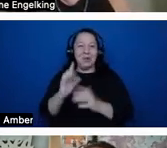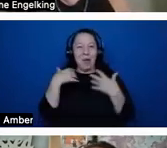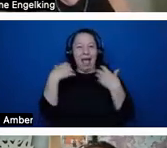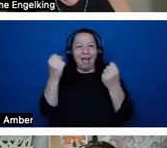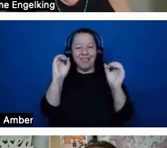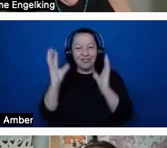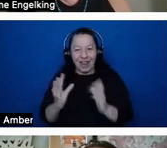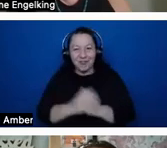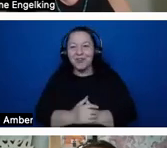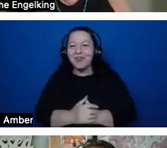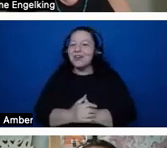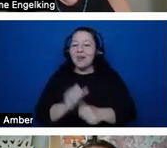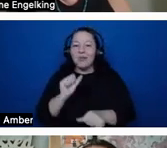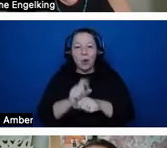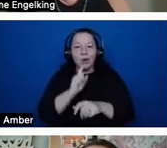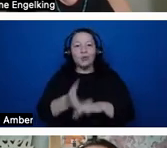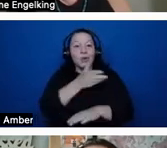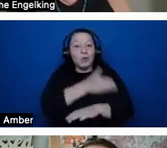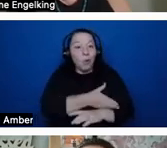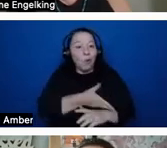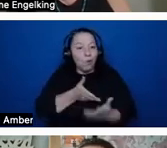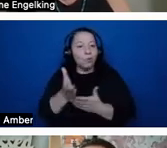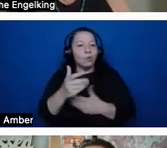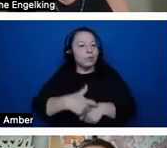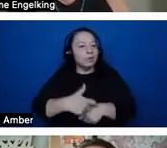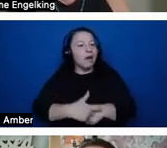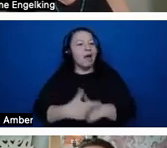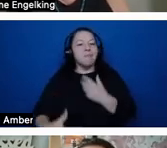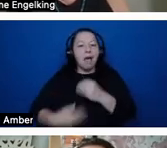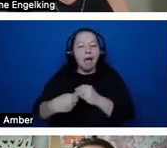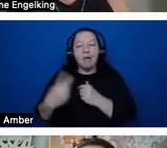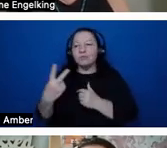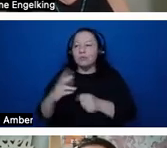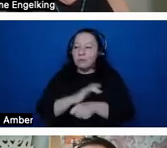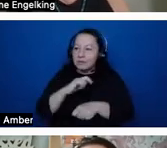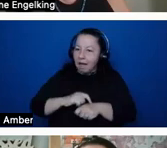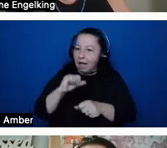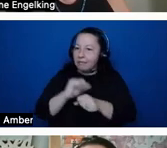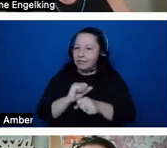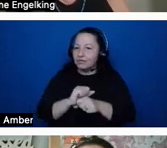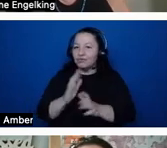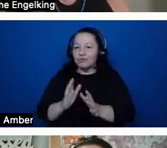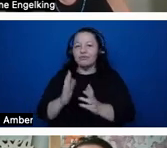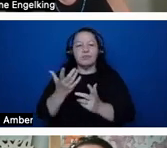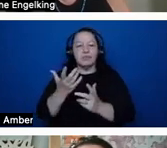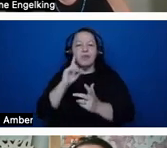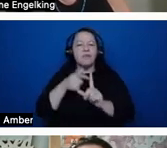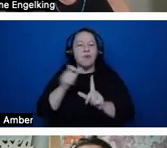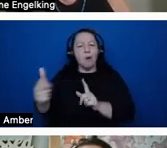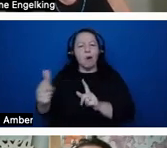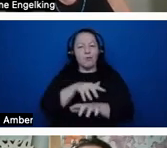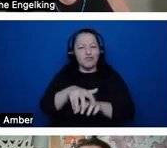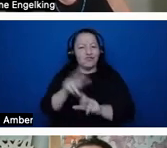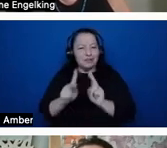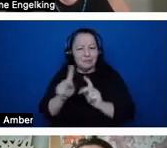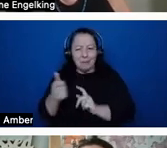really grown in that time. We've been able to add a couple full-time positions of other Indigenous folks who